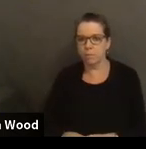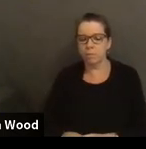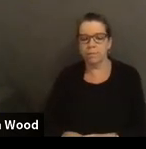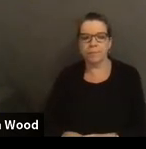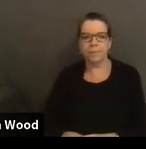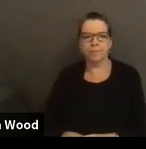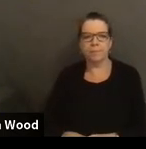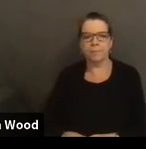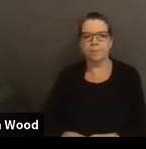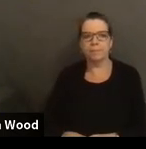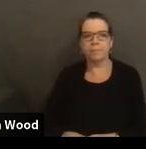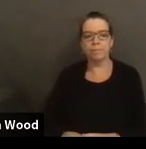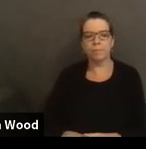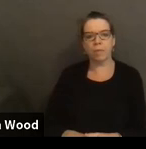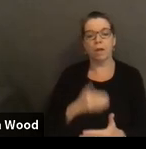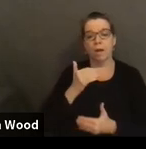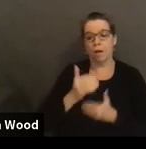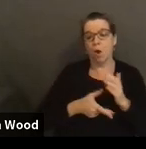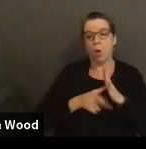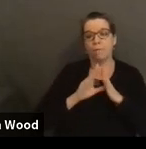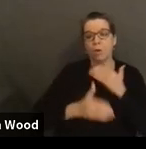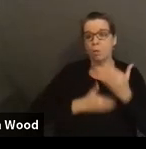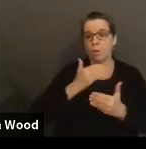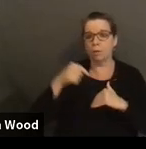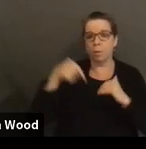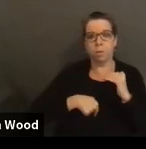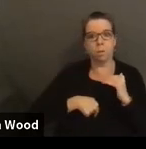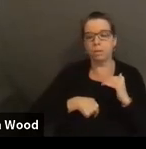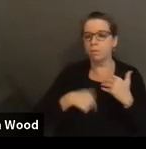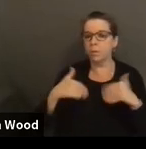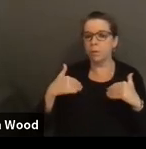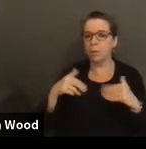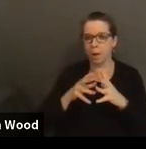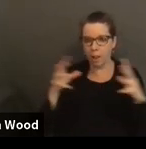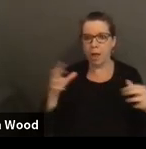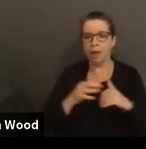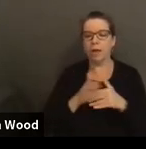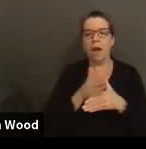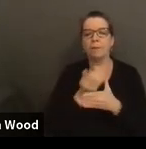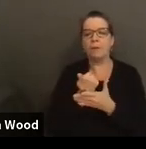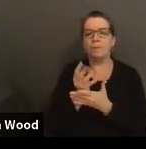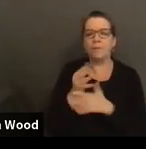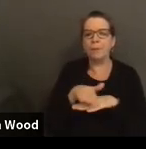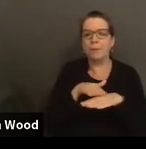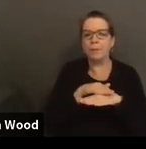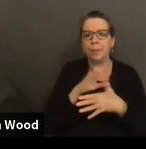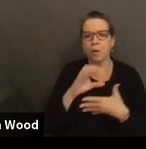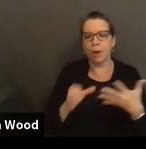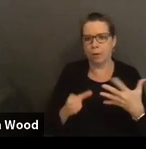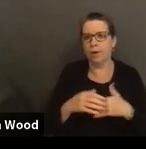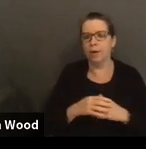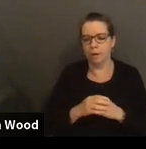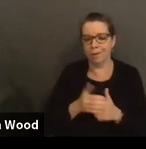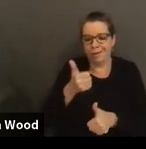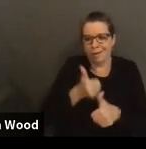The review process is extensive that I just want to share just a few of the criteria.